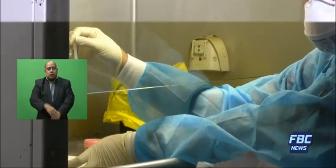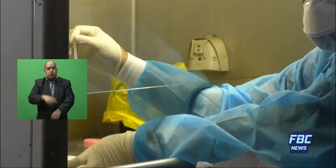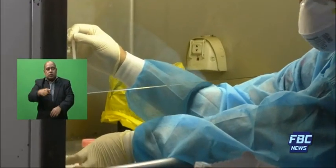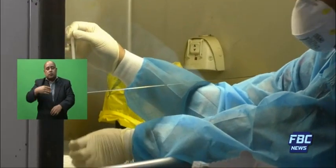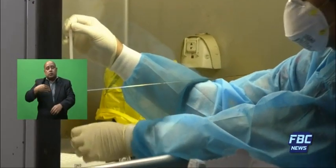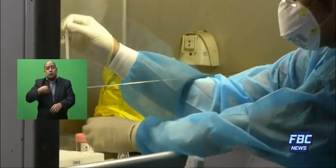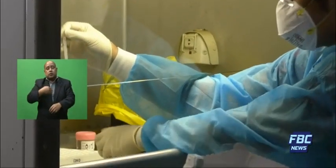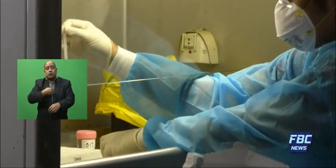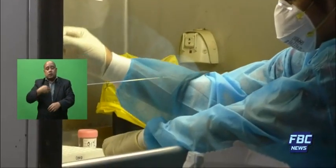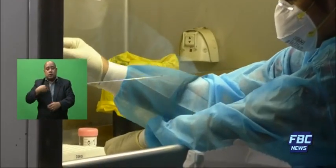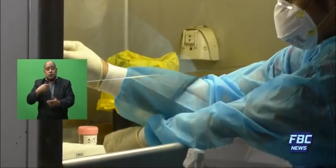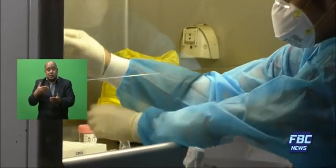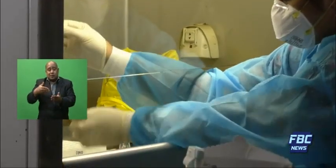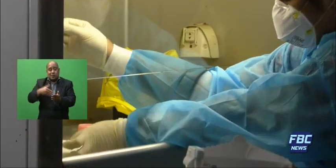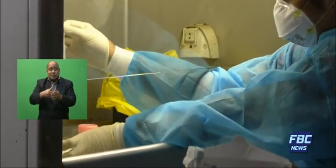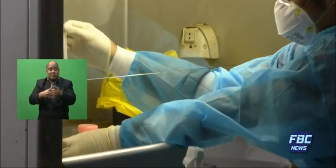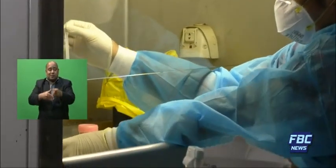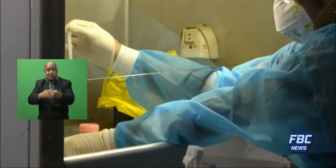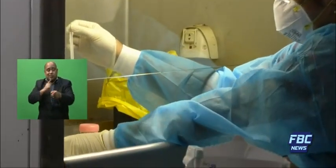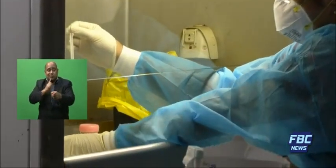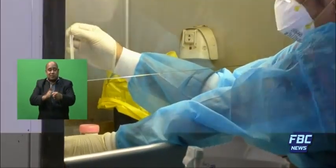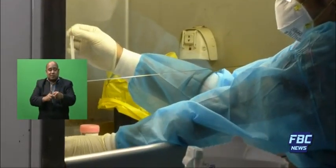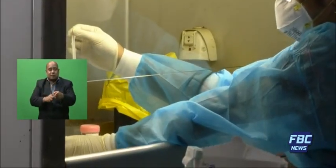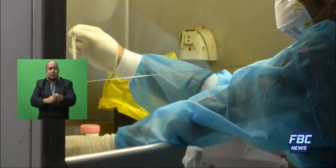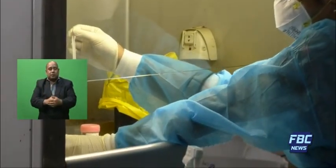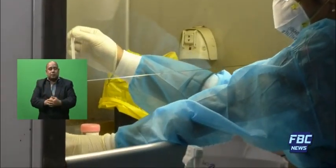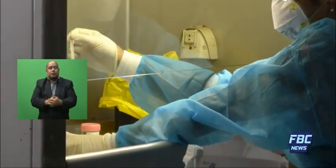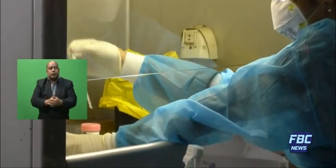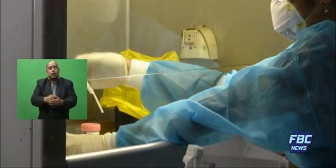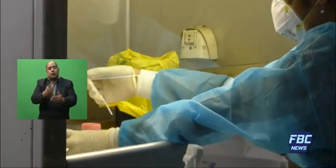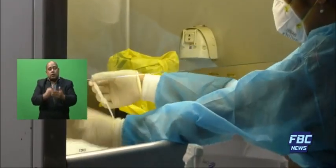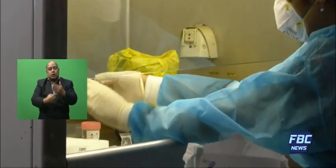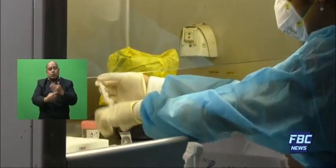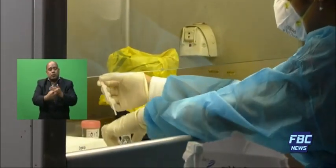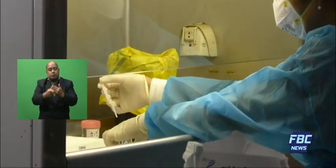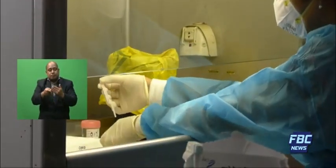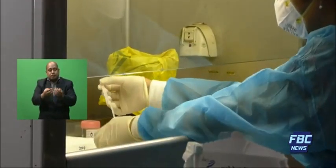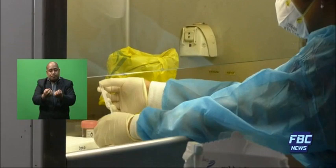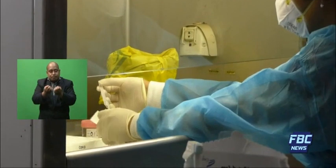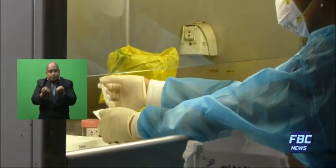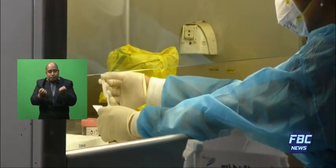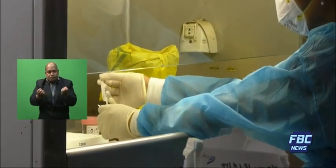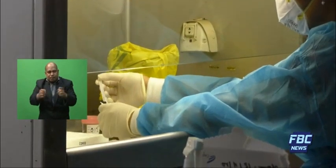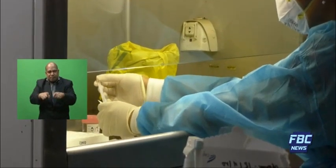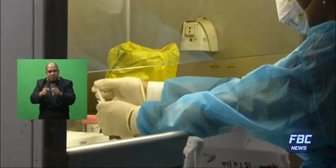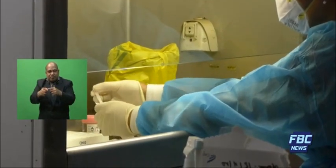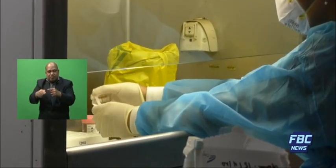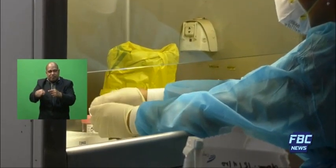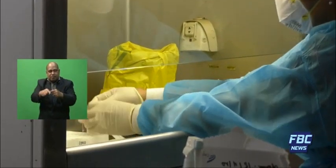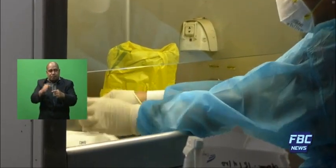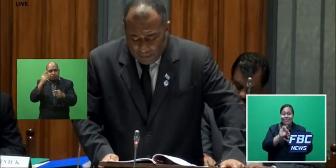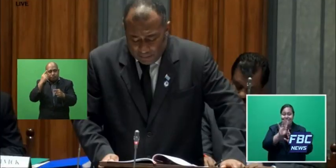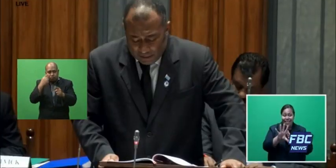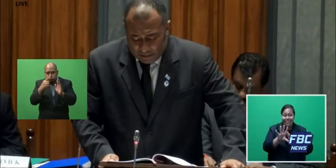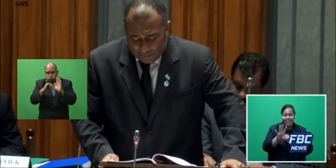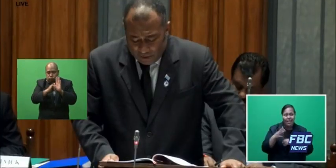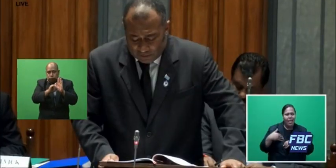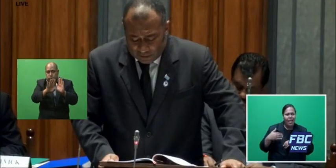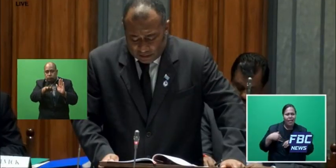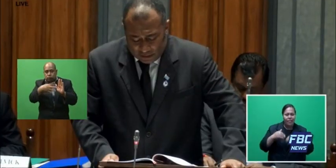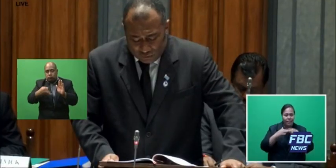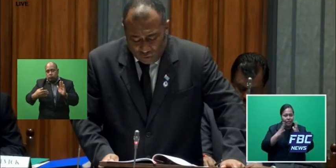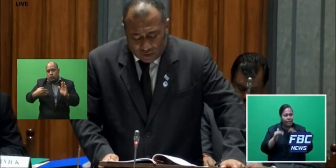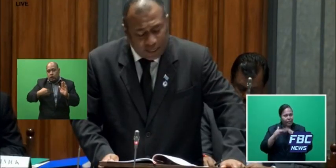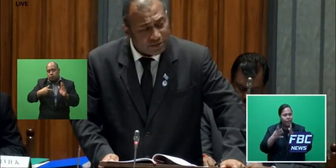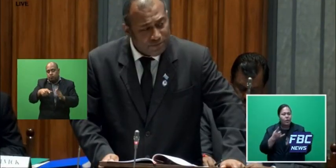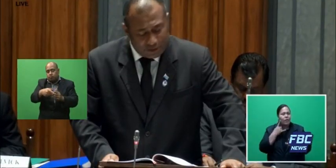have been strategically enhancing their existing facilities. We have also identified 10 health facilities in the public and private